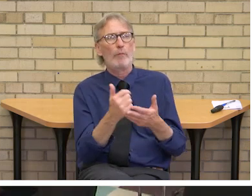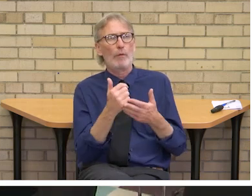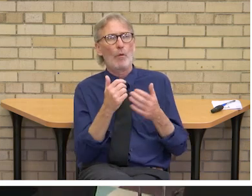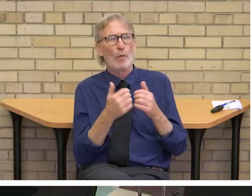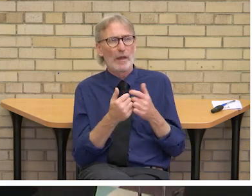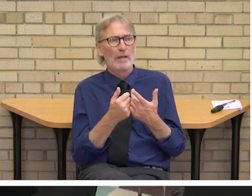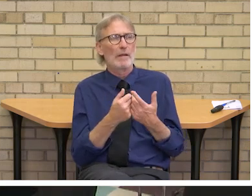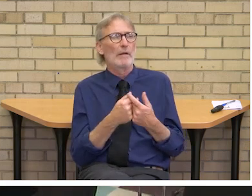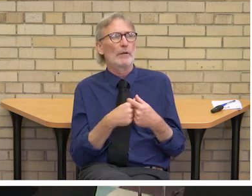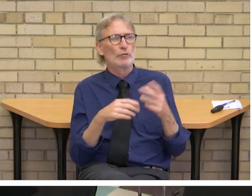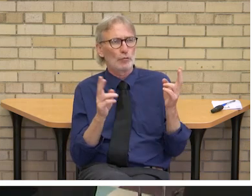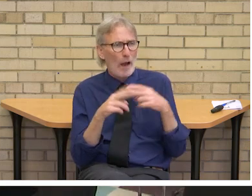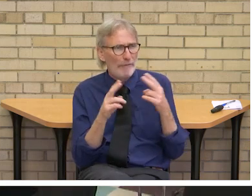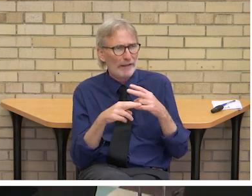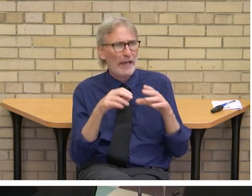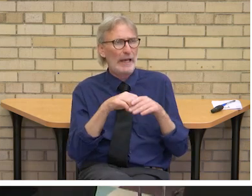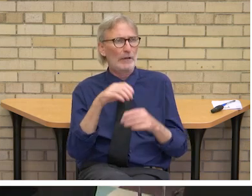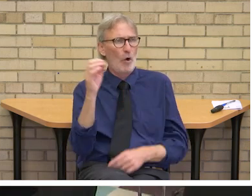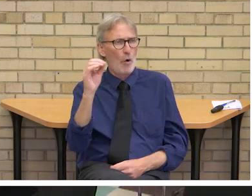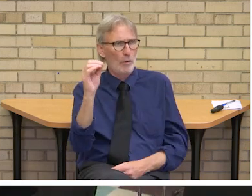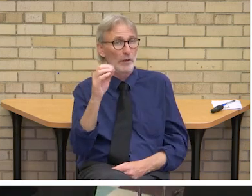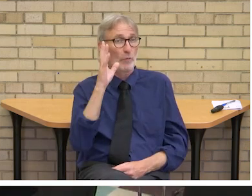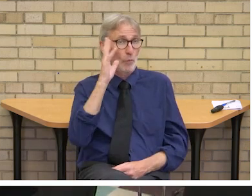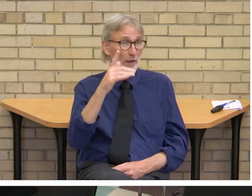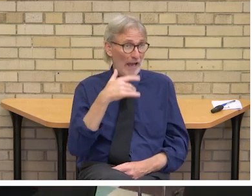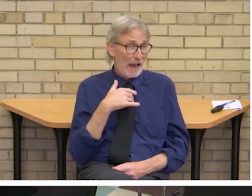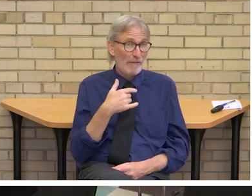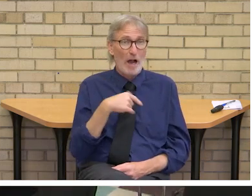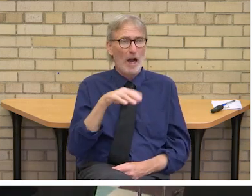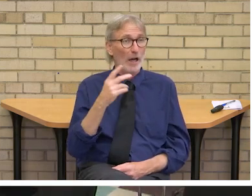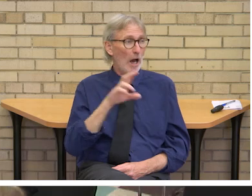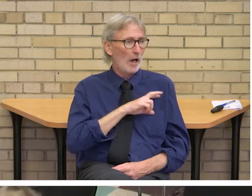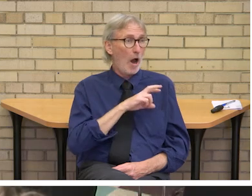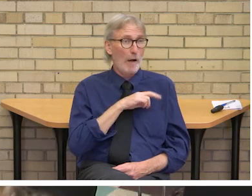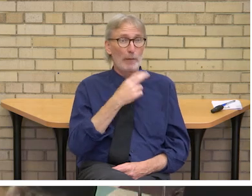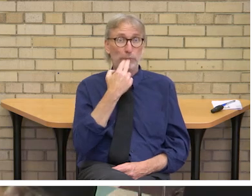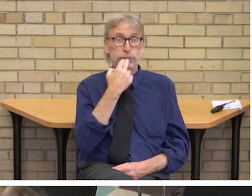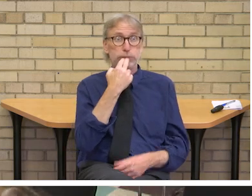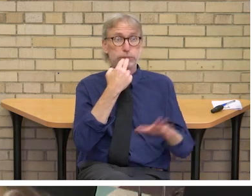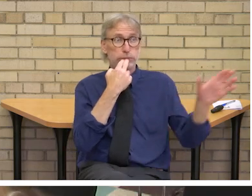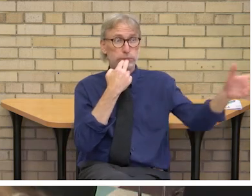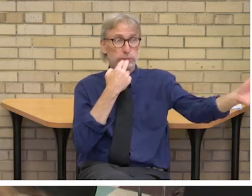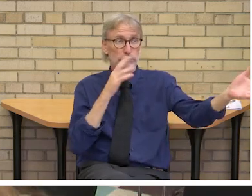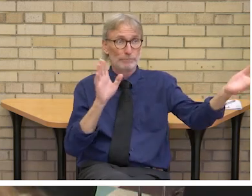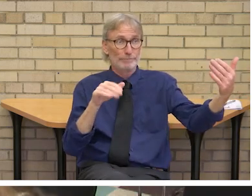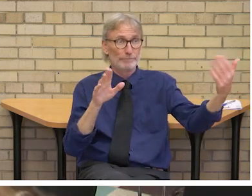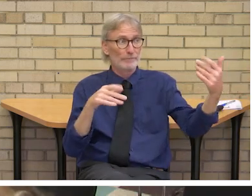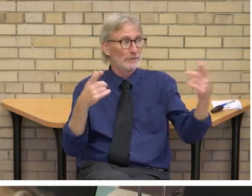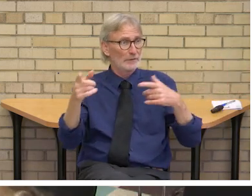cop at Phipps during really heavy periods? That seems like a reasonable step, they say.